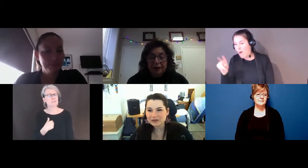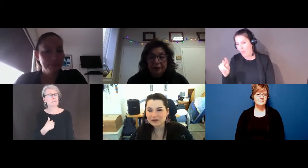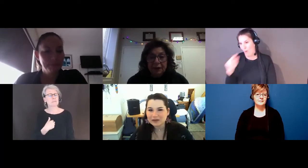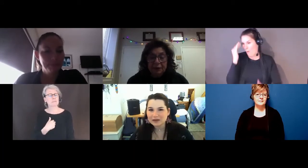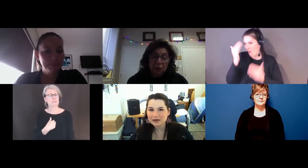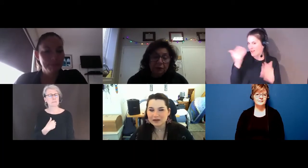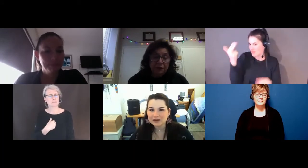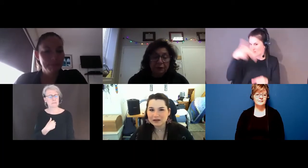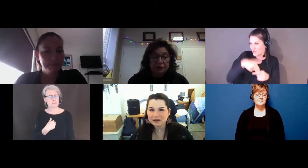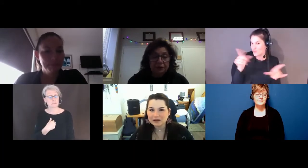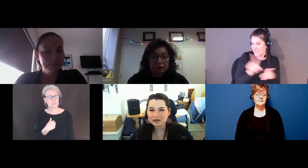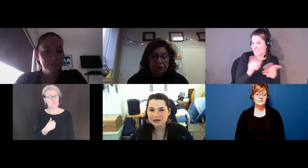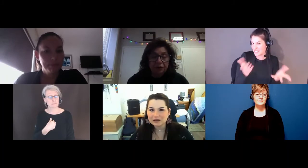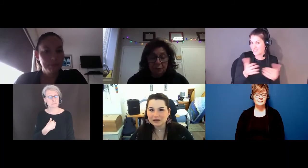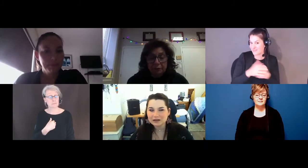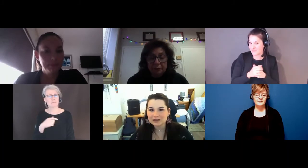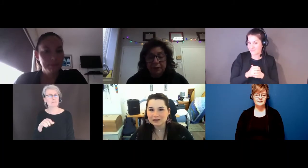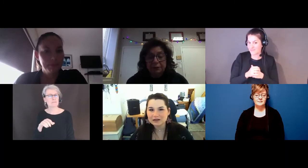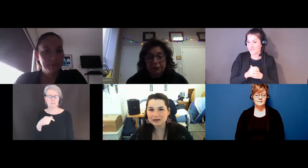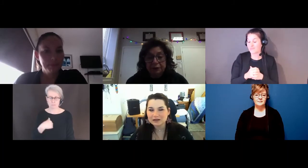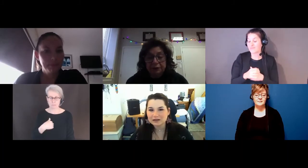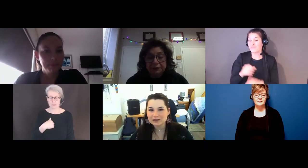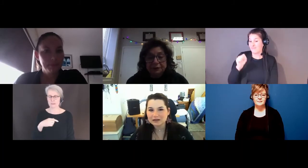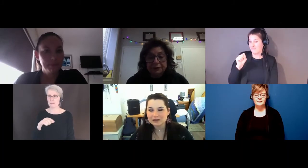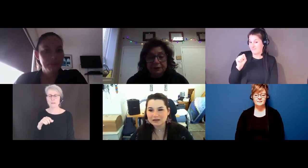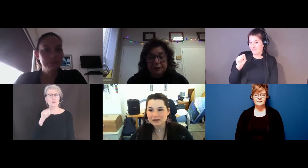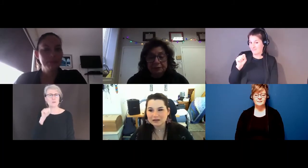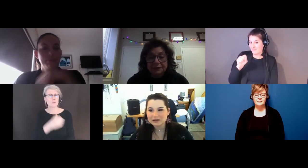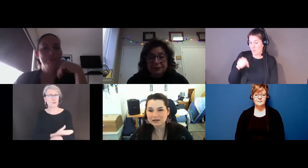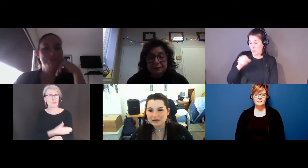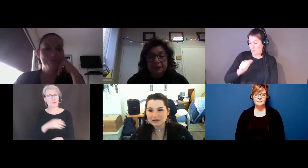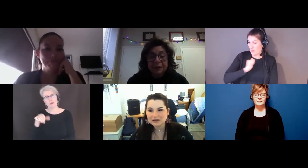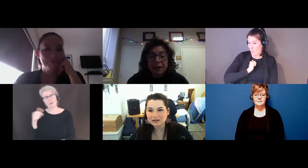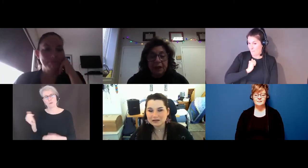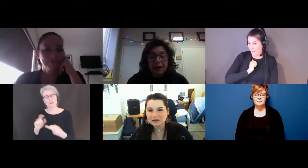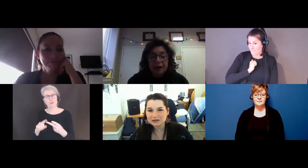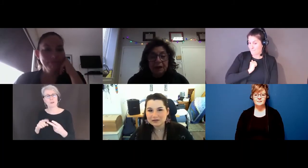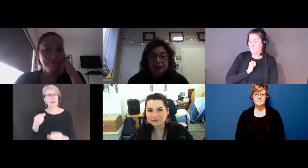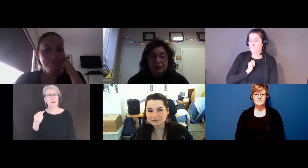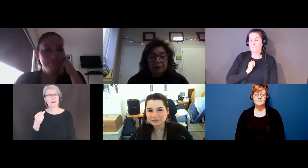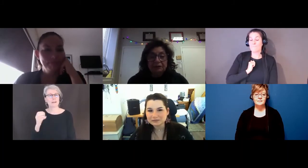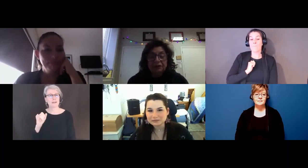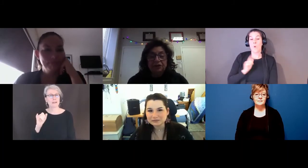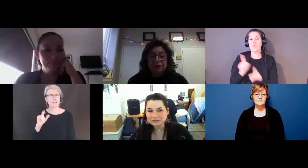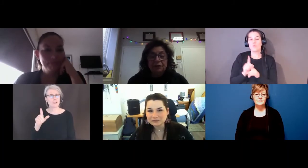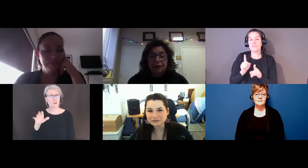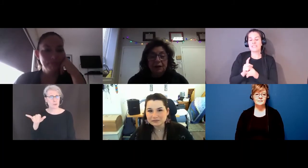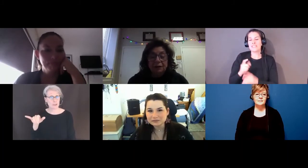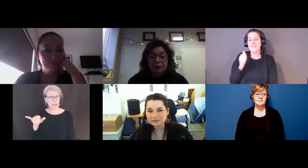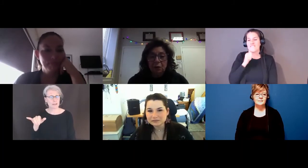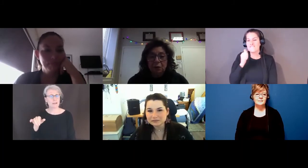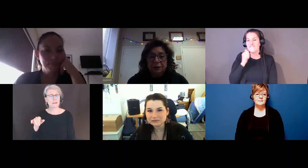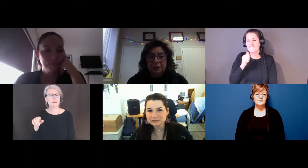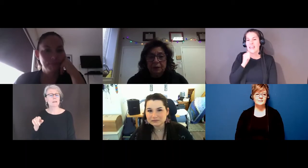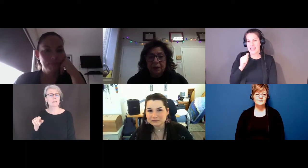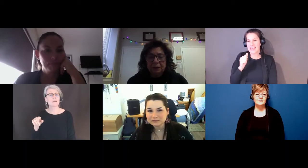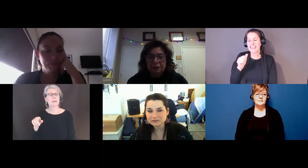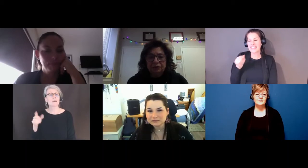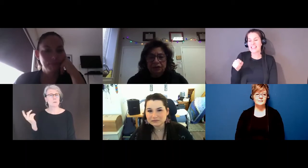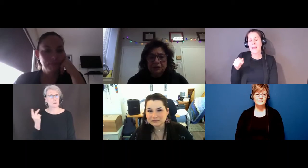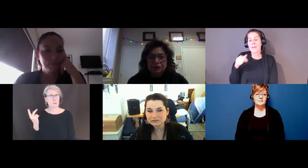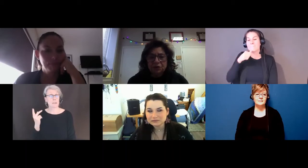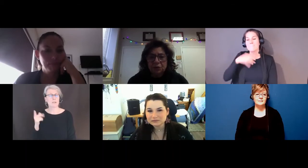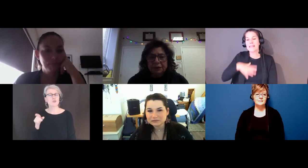and one of the other teachers, one of my other daughters, Miss Hillary, teaches a young woman, I